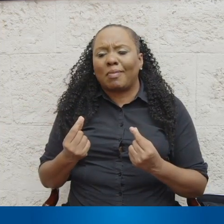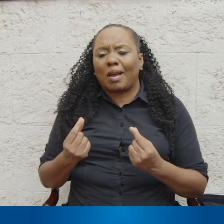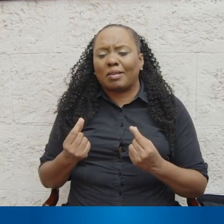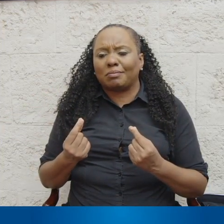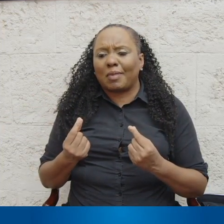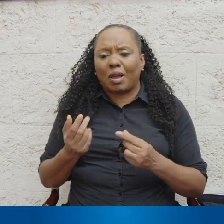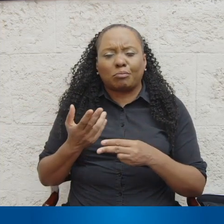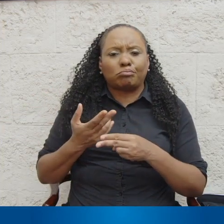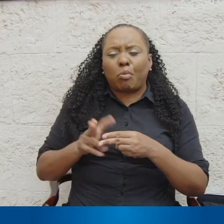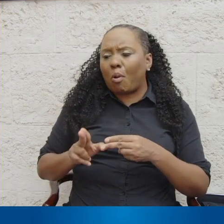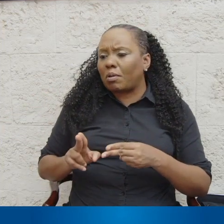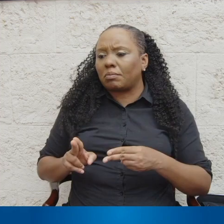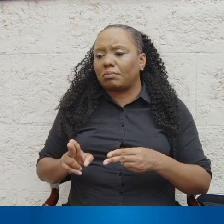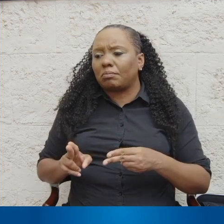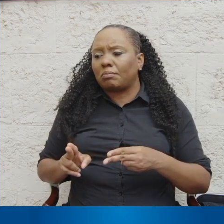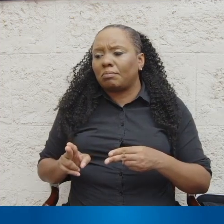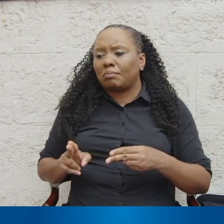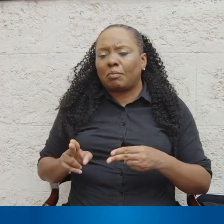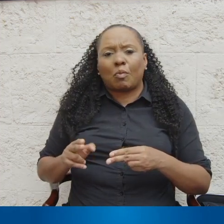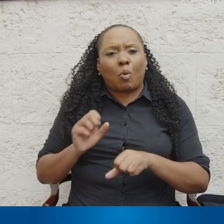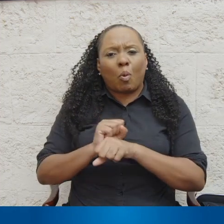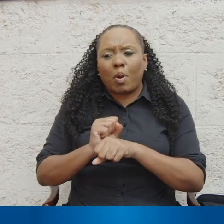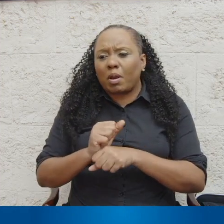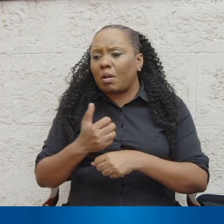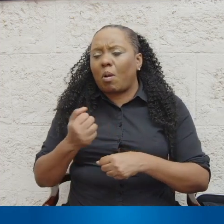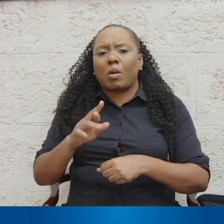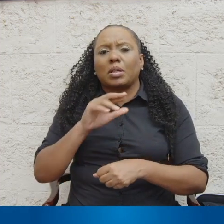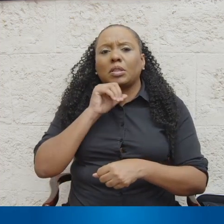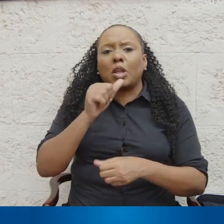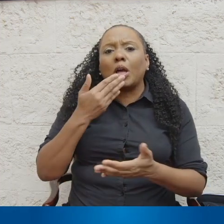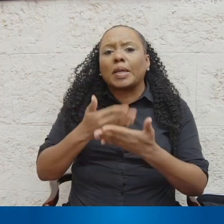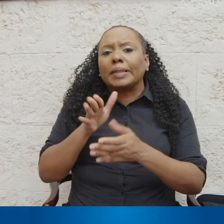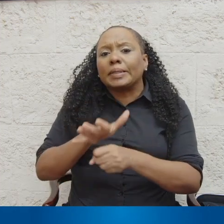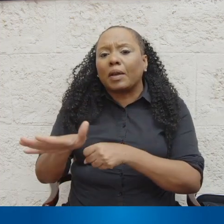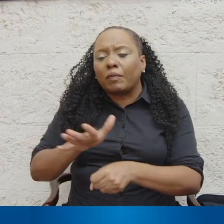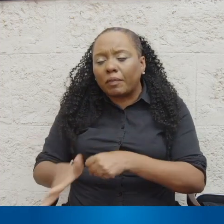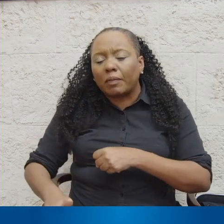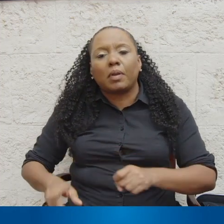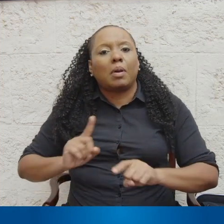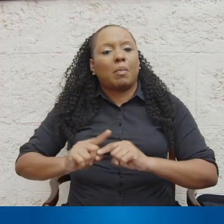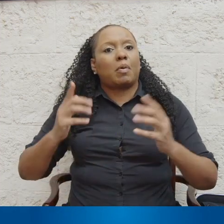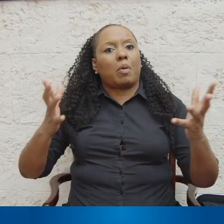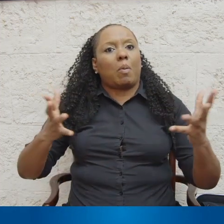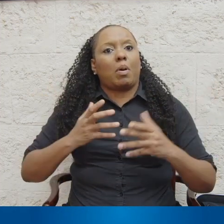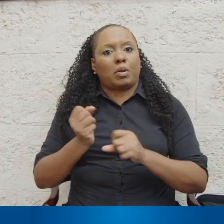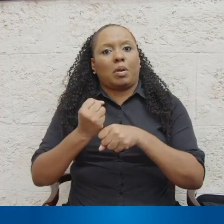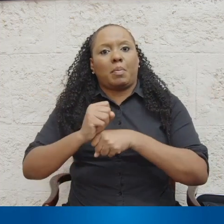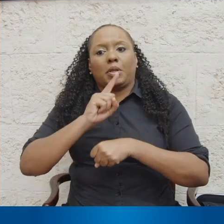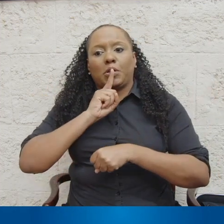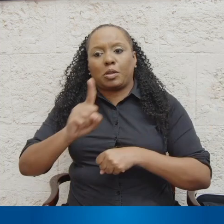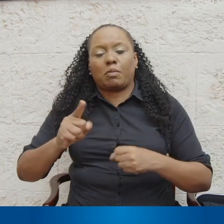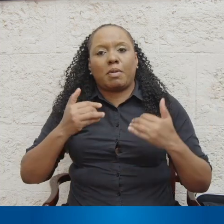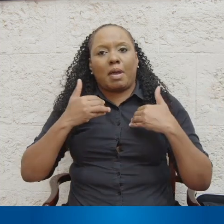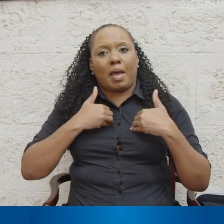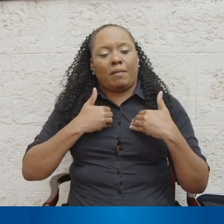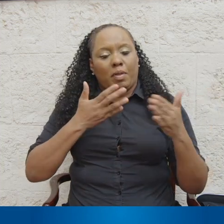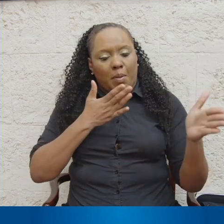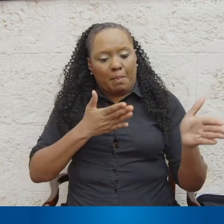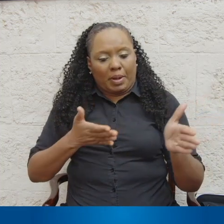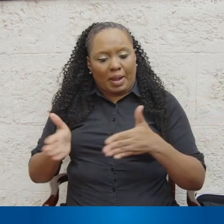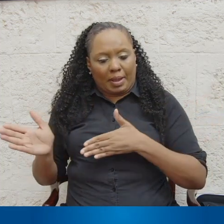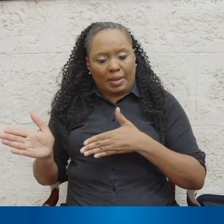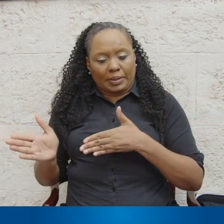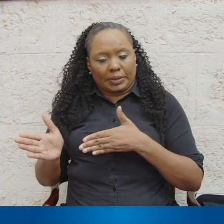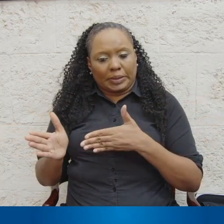gives us the human resources that then we can then coordinate better with all of the various ministries in order to actually put those